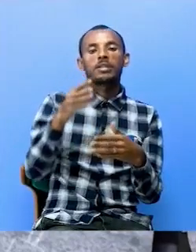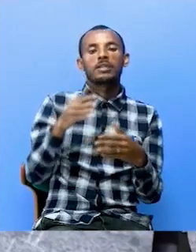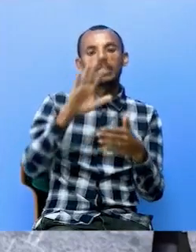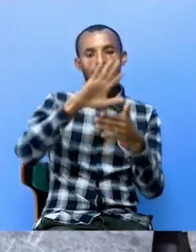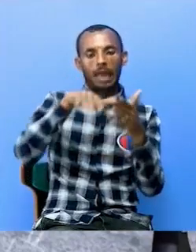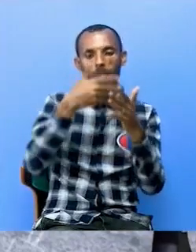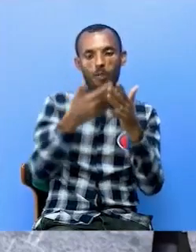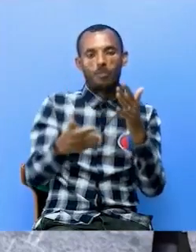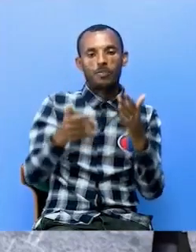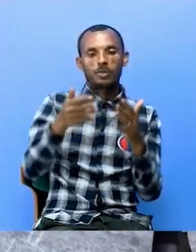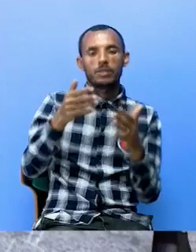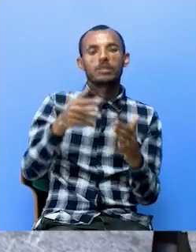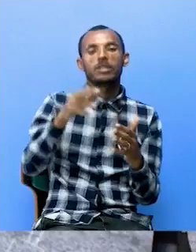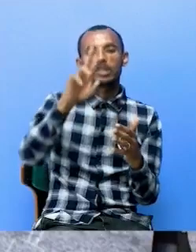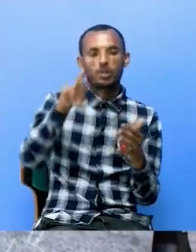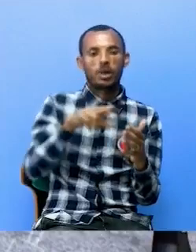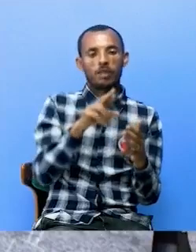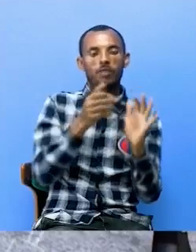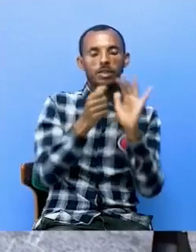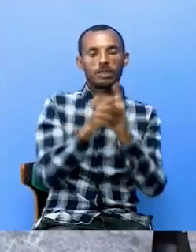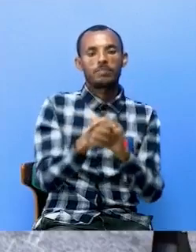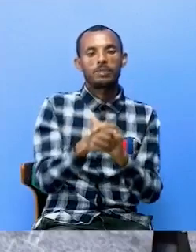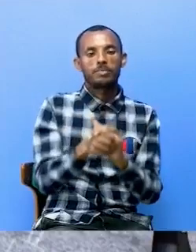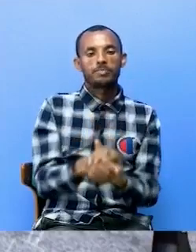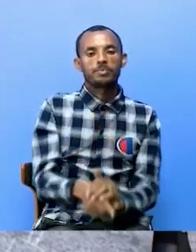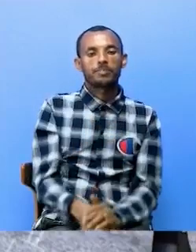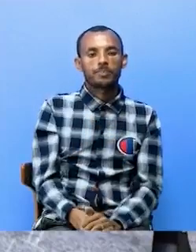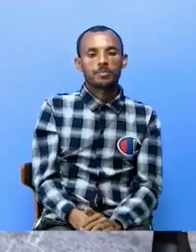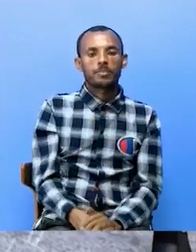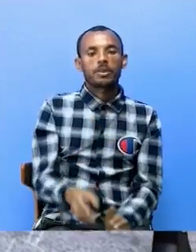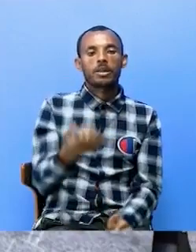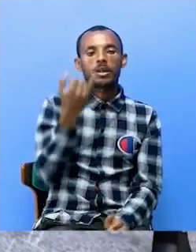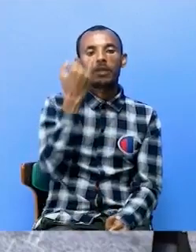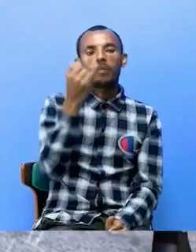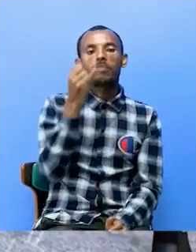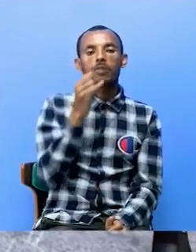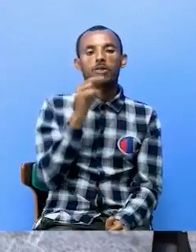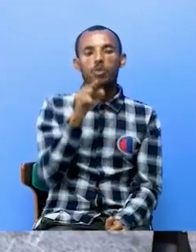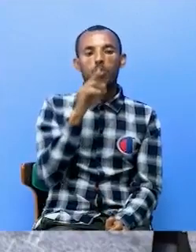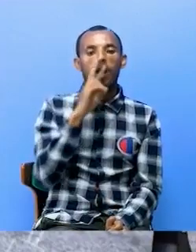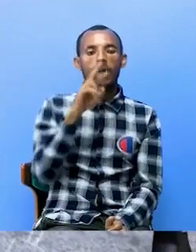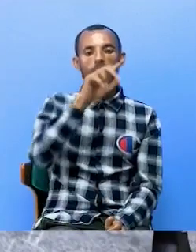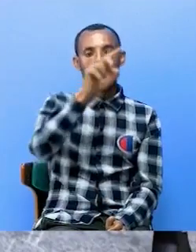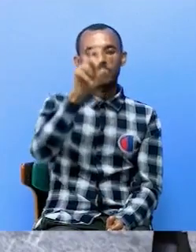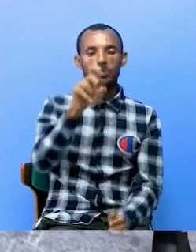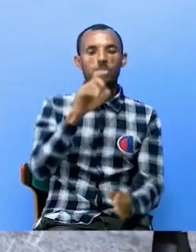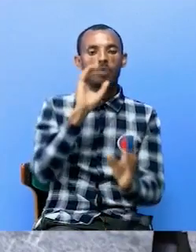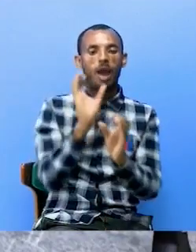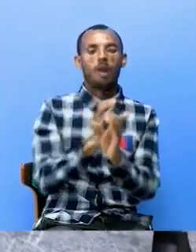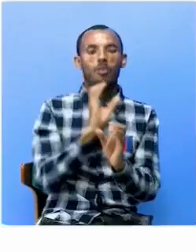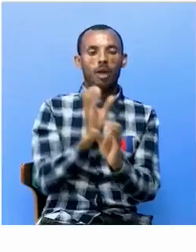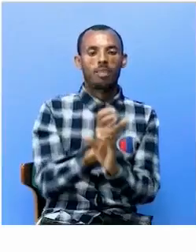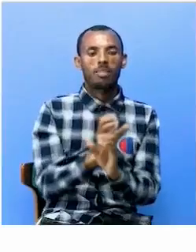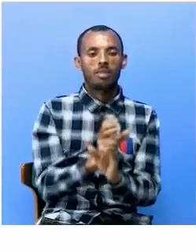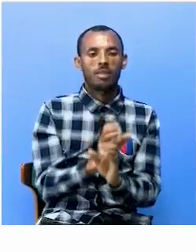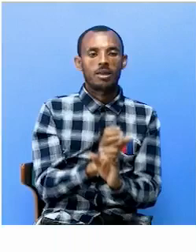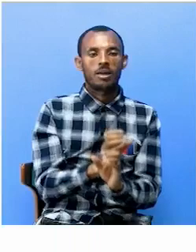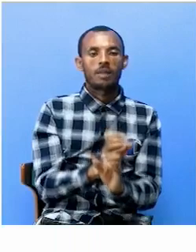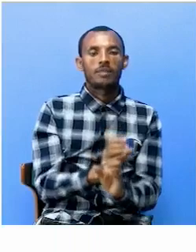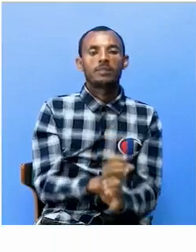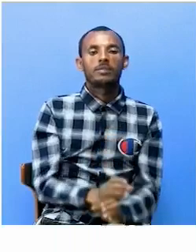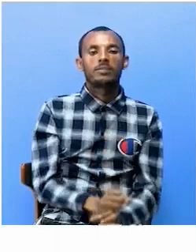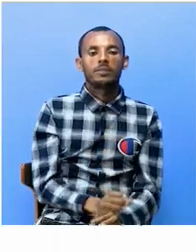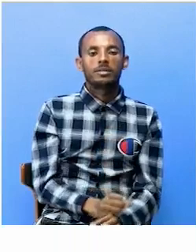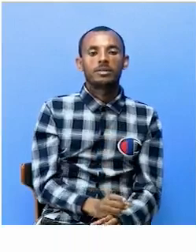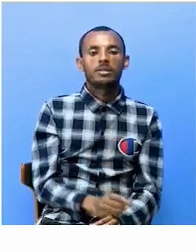squares, okay? For example, if you are asked to calculate radical